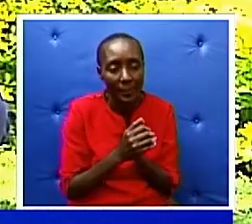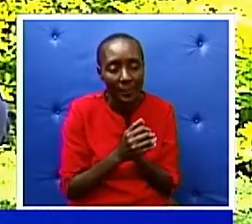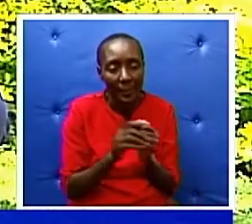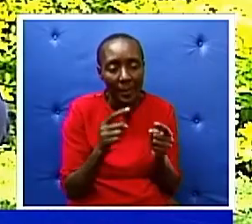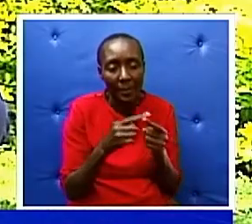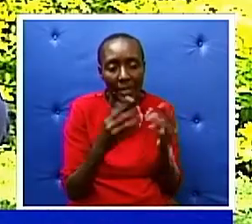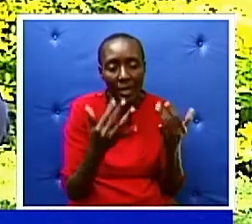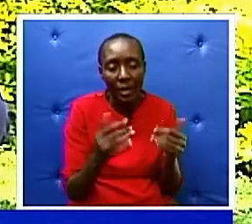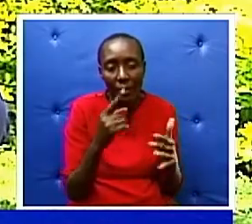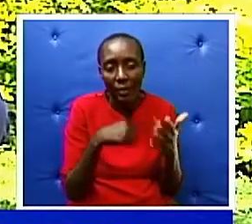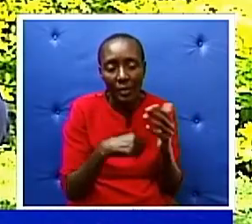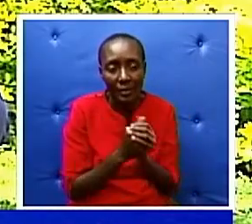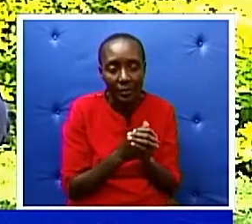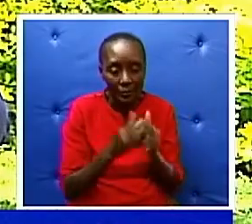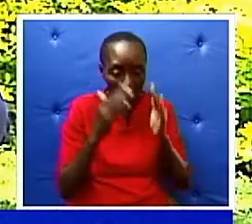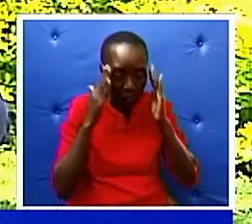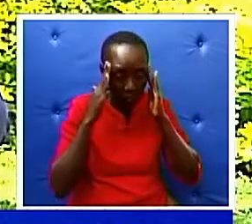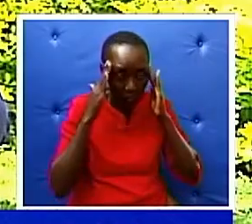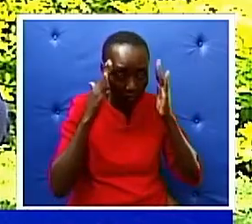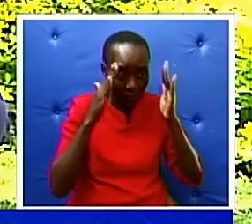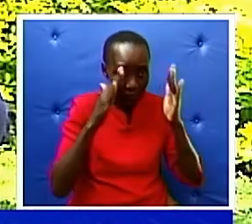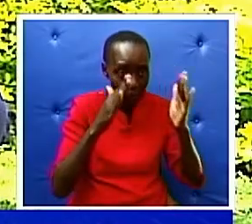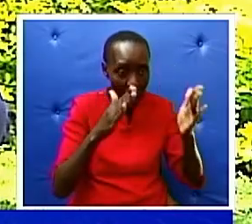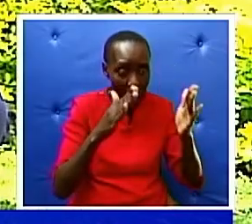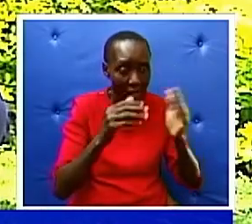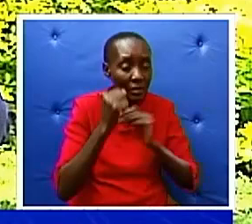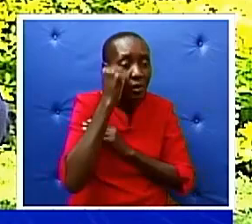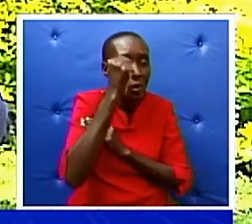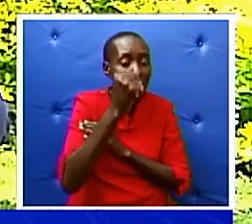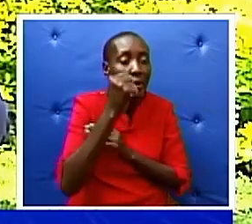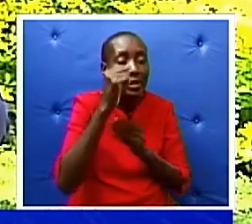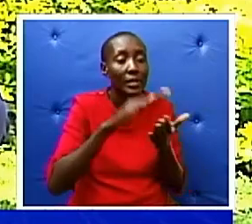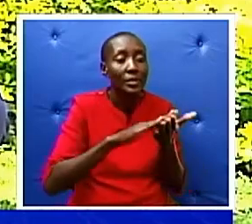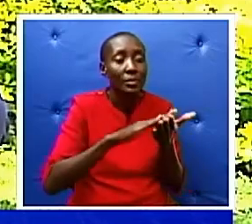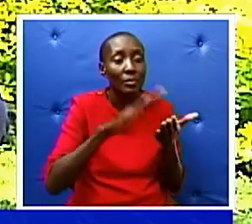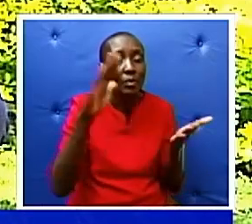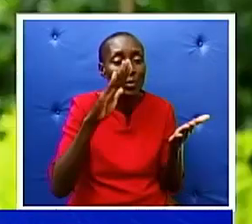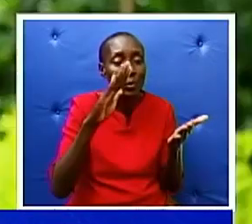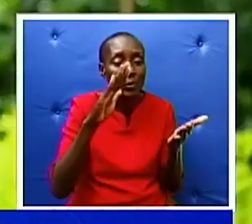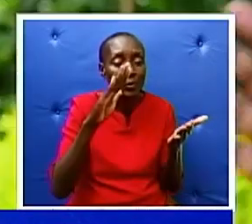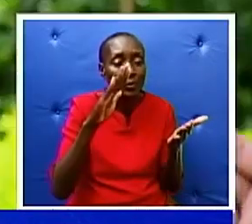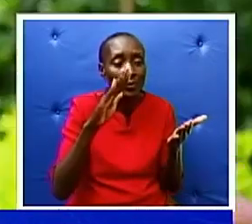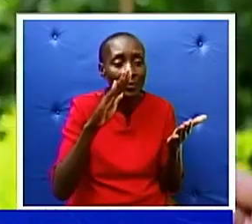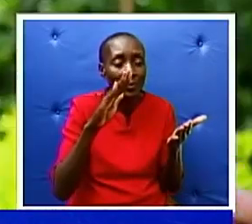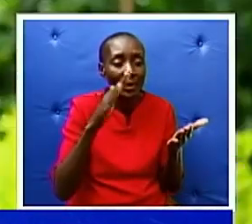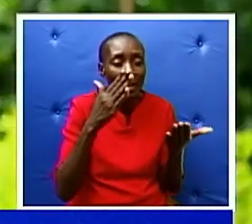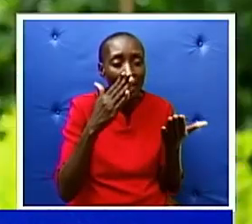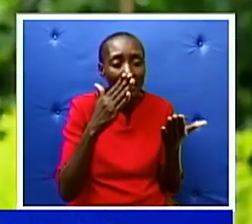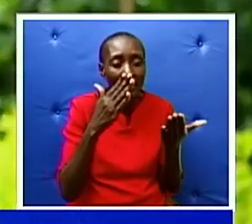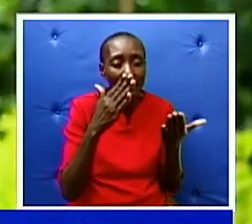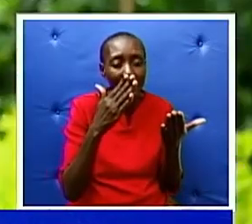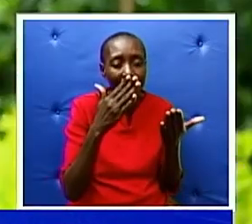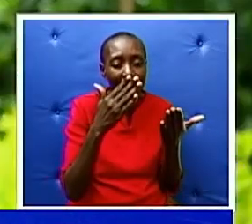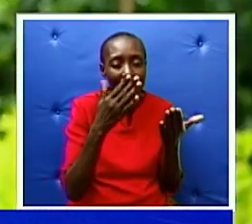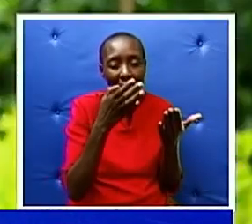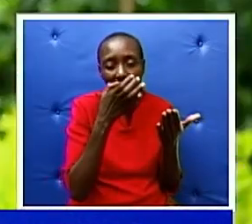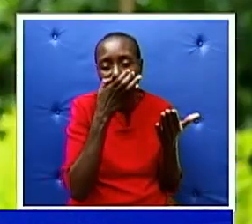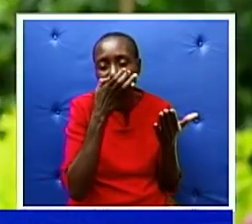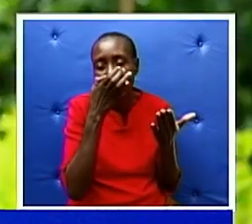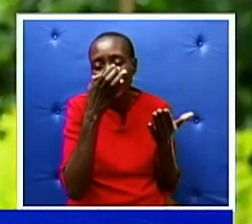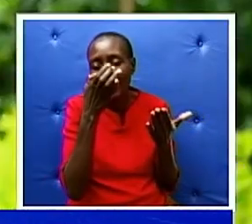it is we try to focus on politics mostly and either close a blind eye and